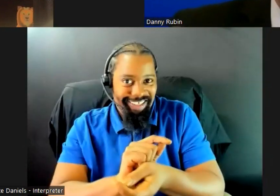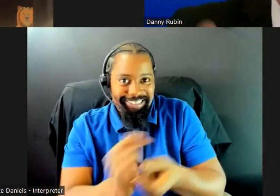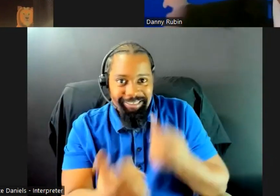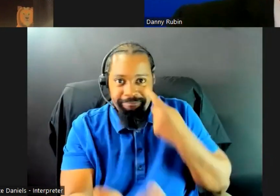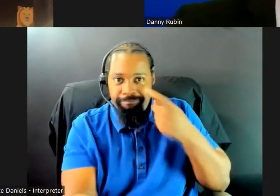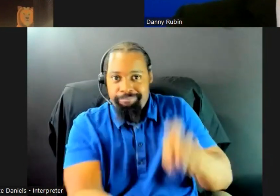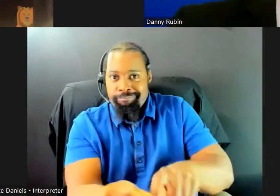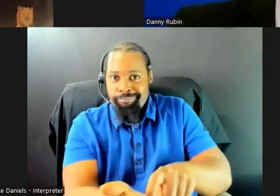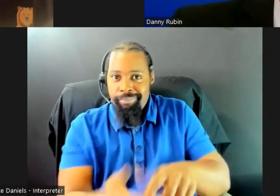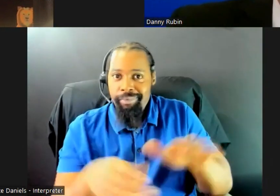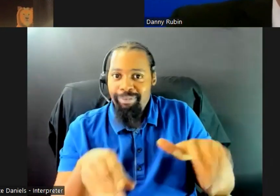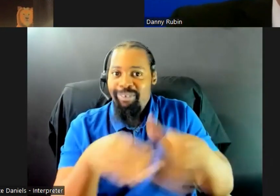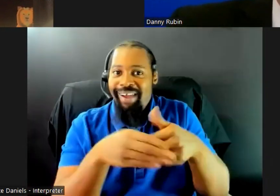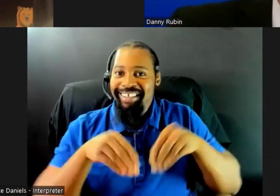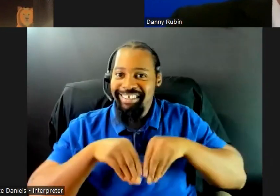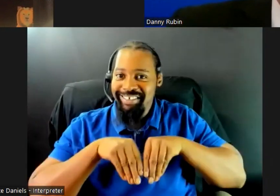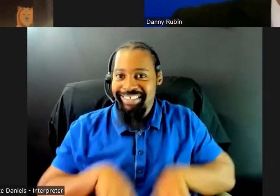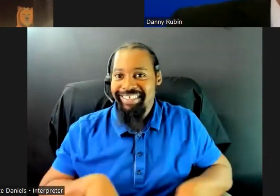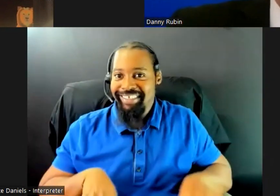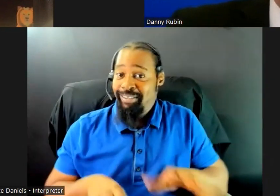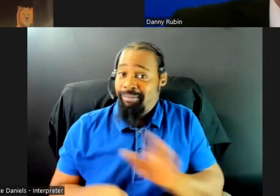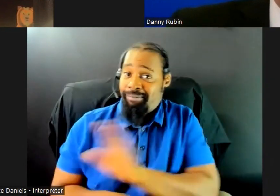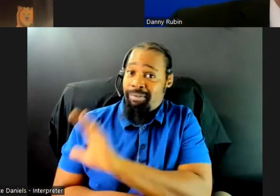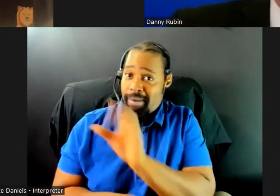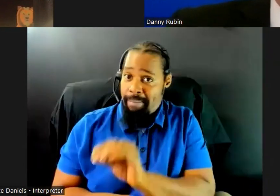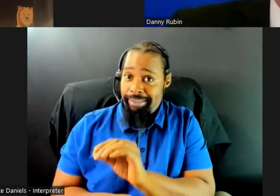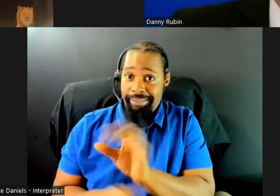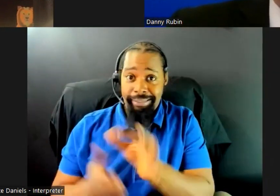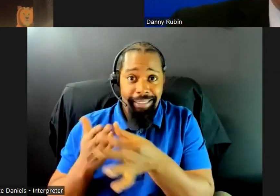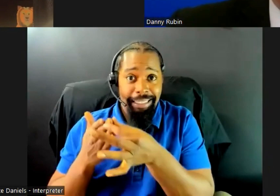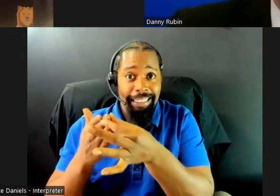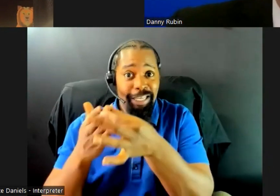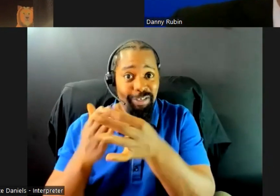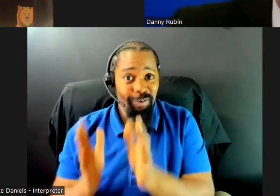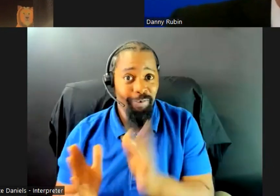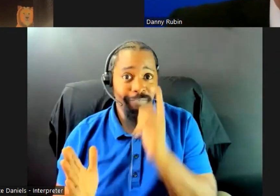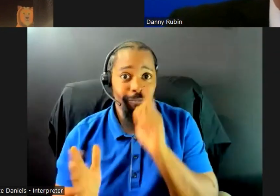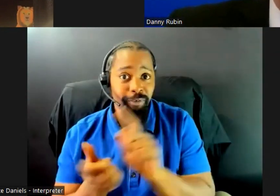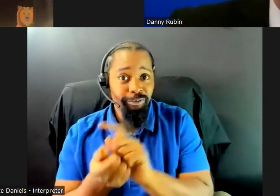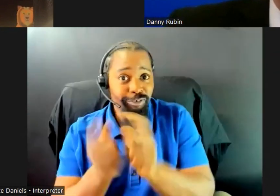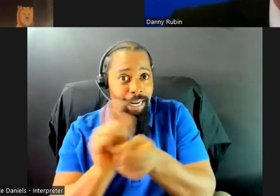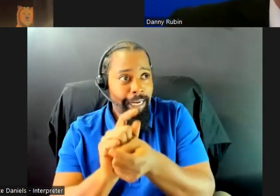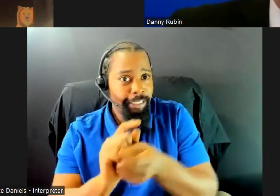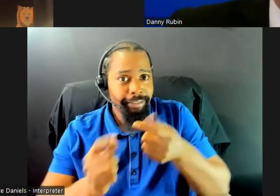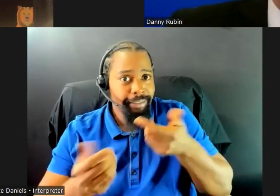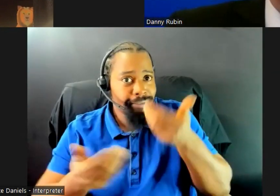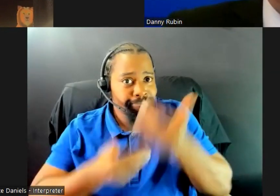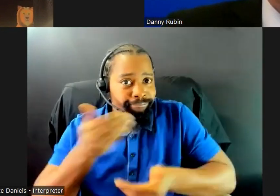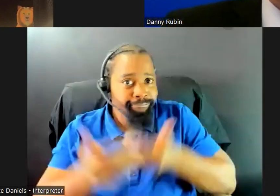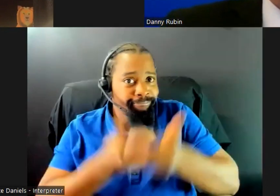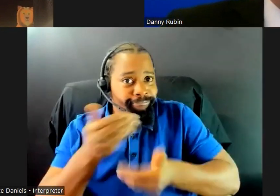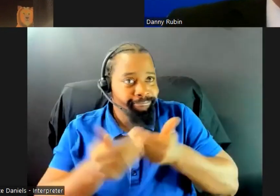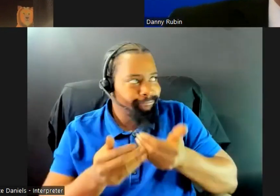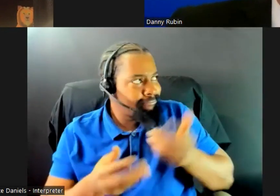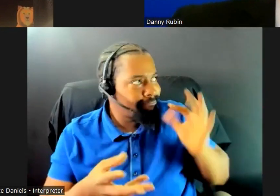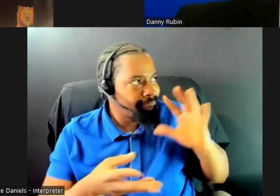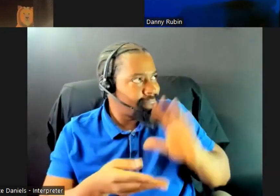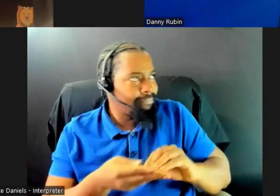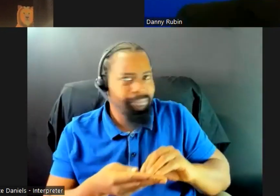has been a leader in that change over the last 20 years, you'd say?